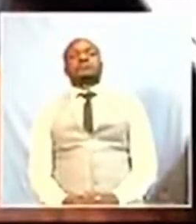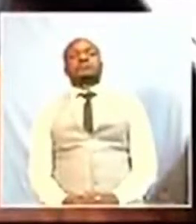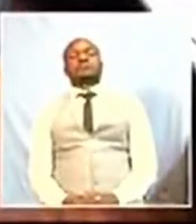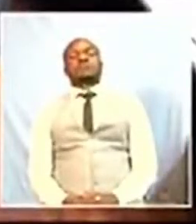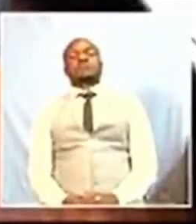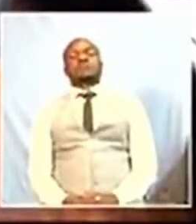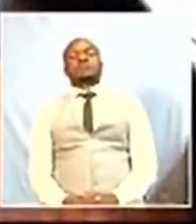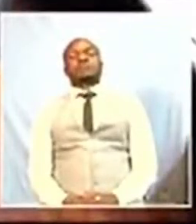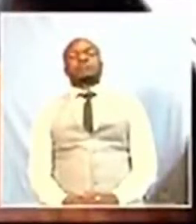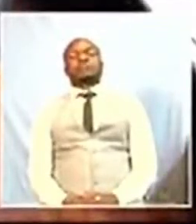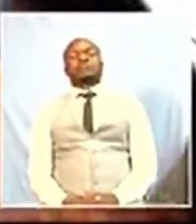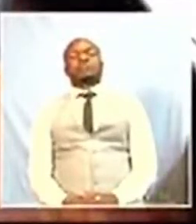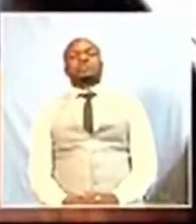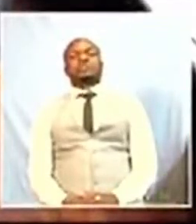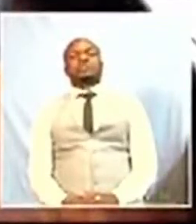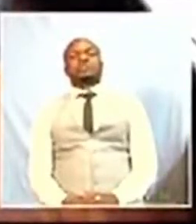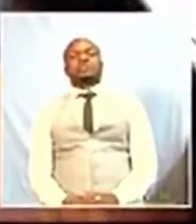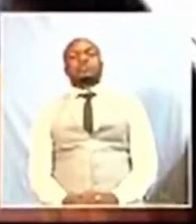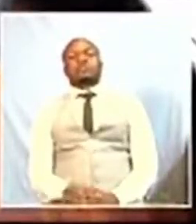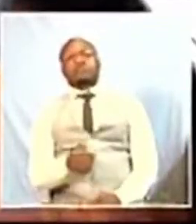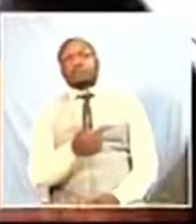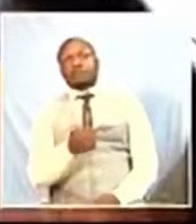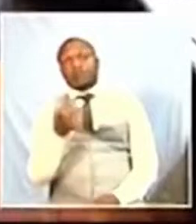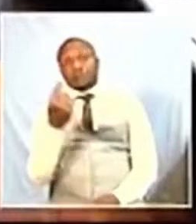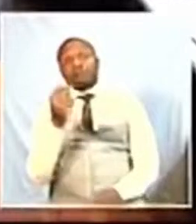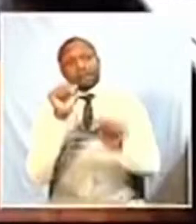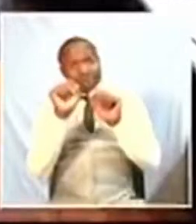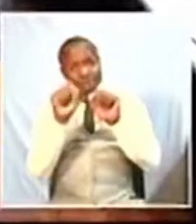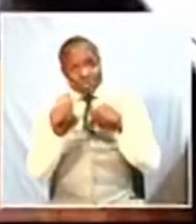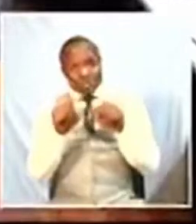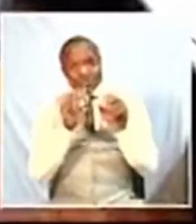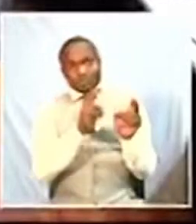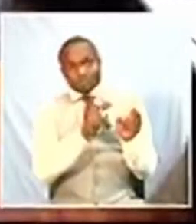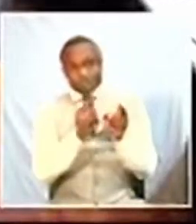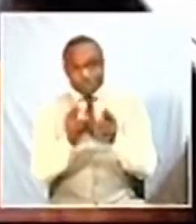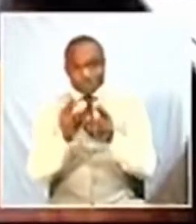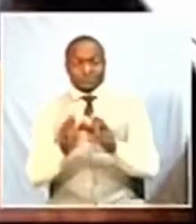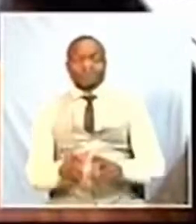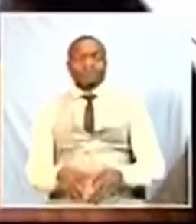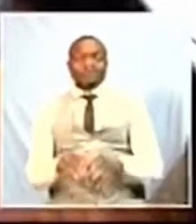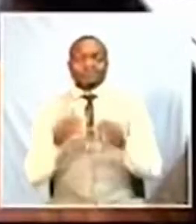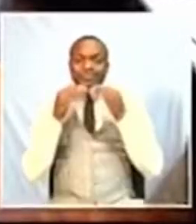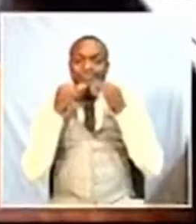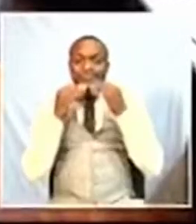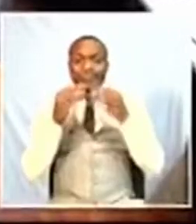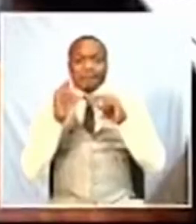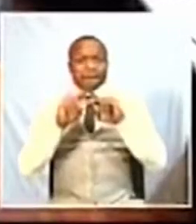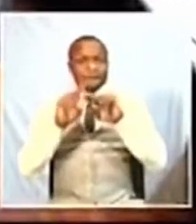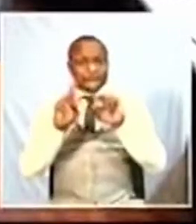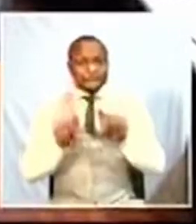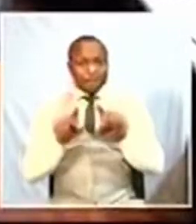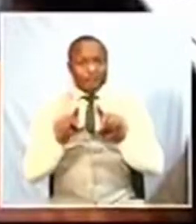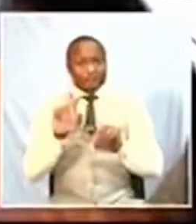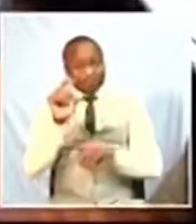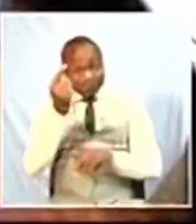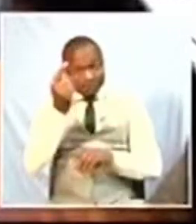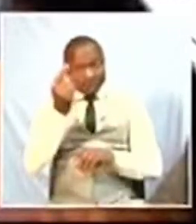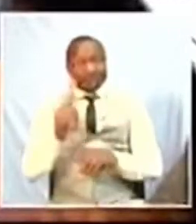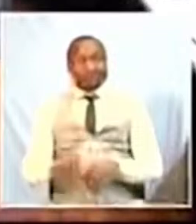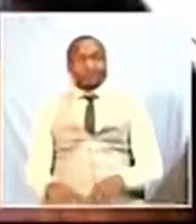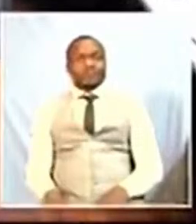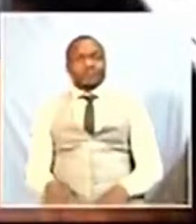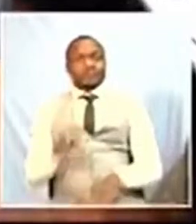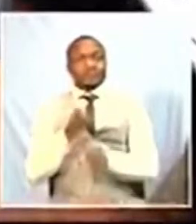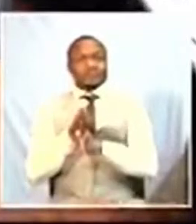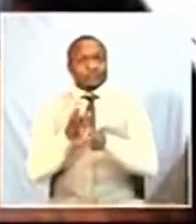Okay. Any one of you can pick it up. Thank you very much. The first phase for construction of